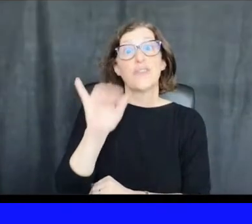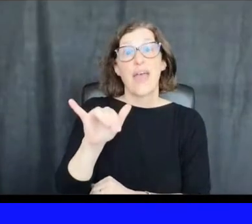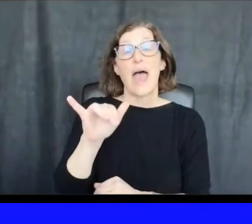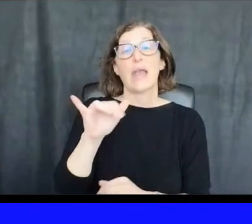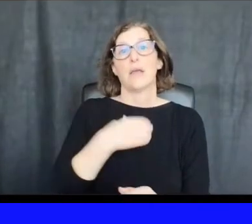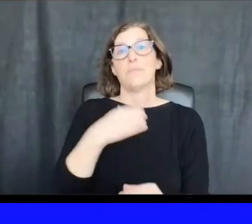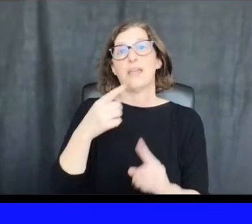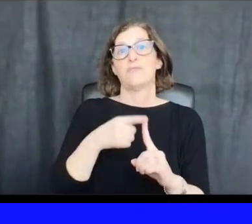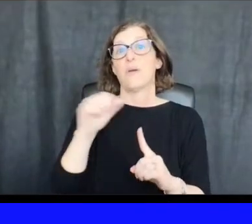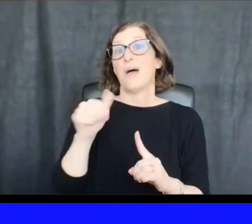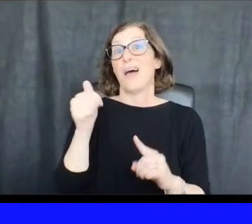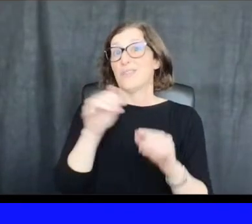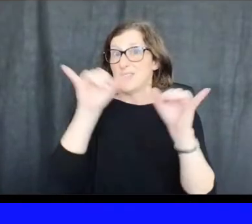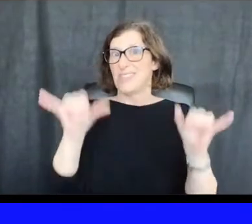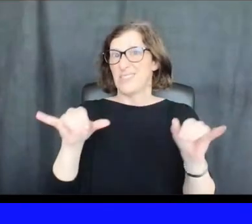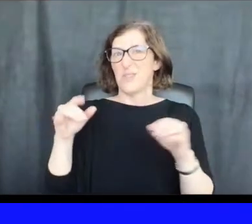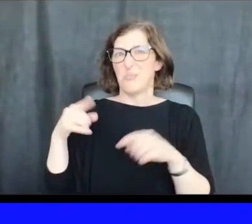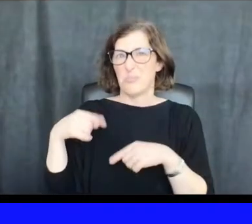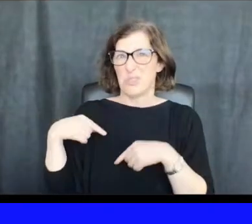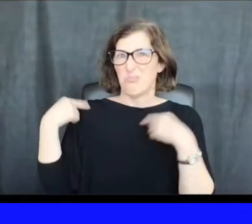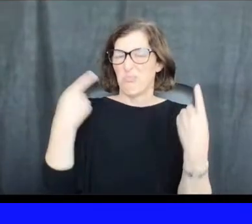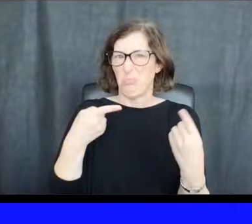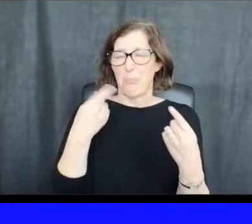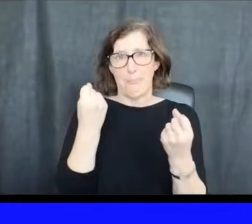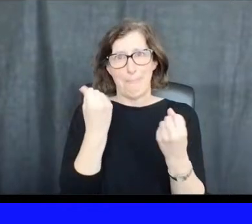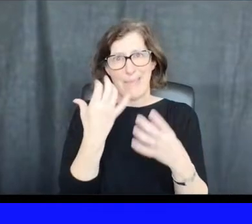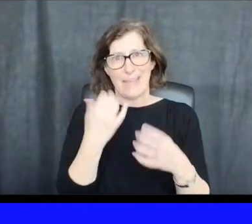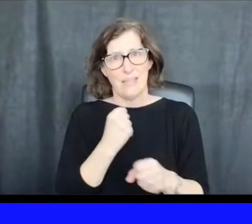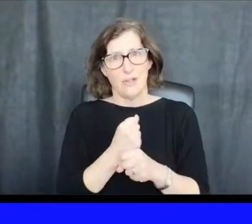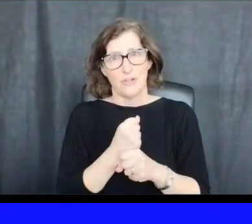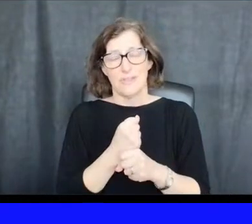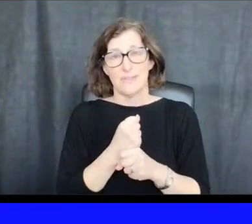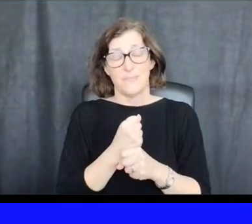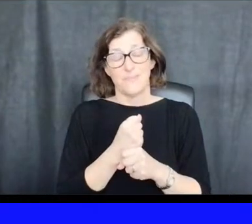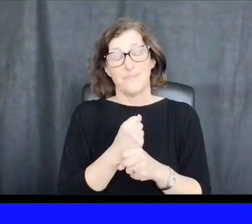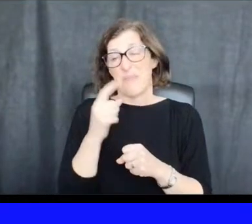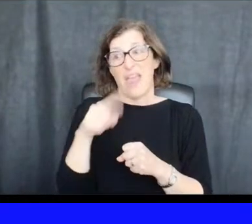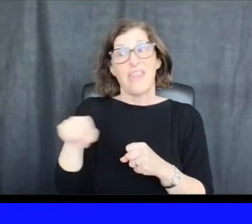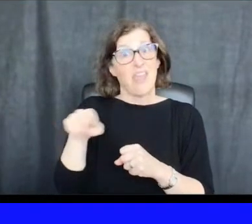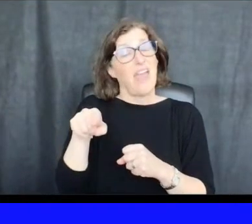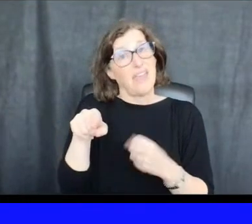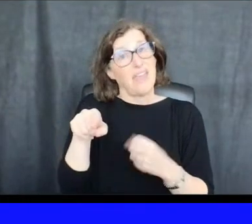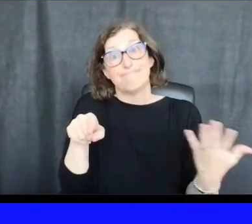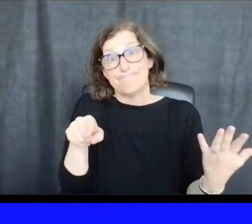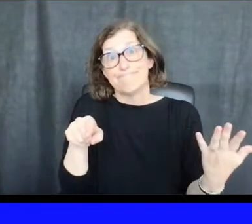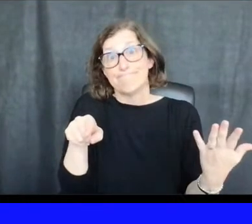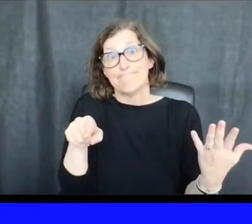So we will have those conversations and keep the board updated on them.